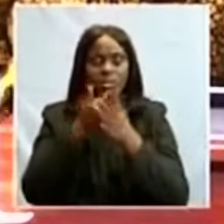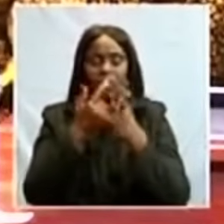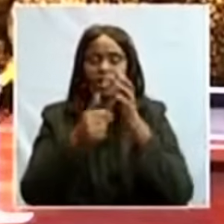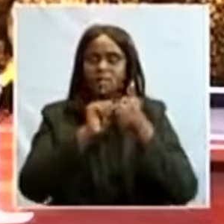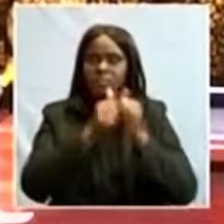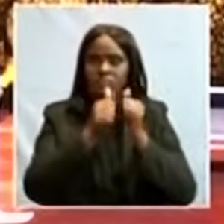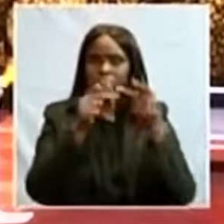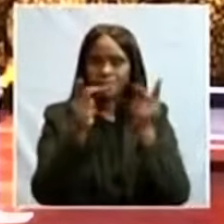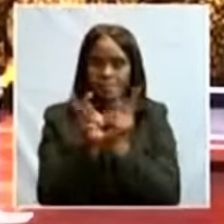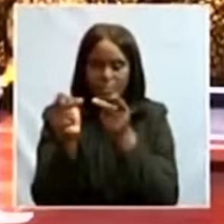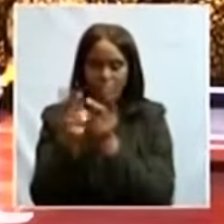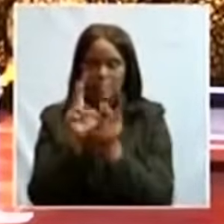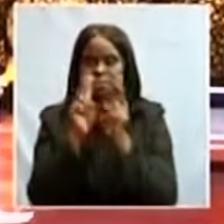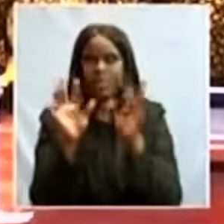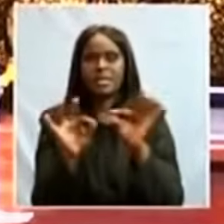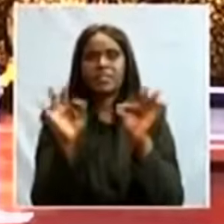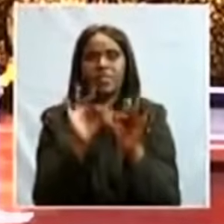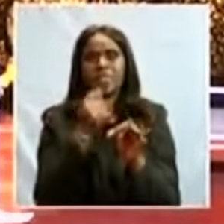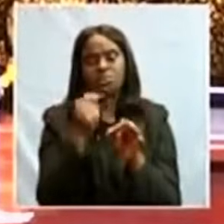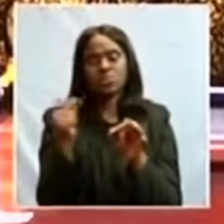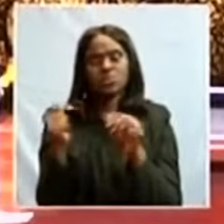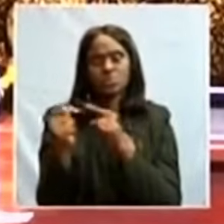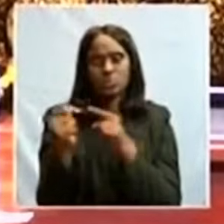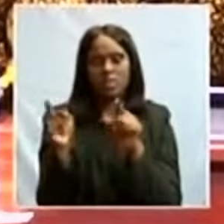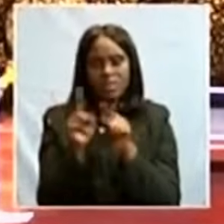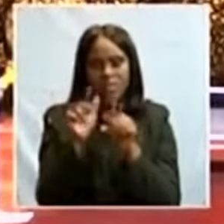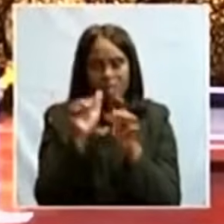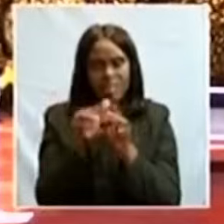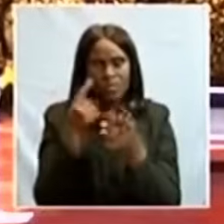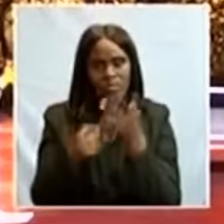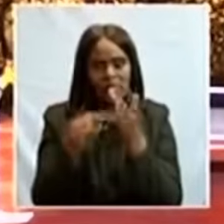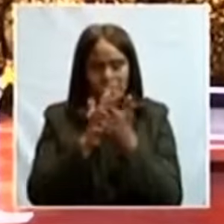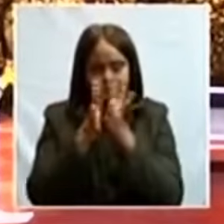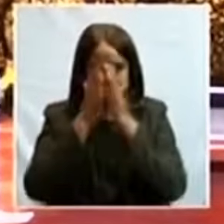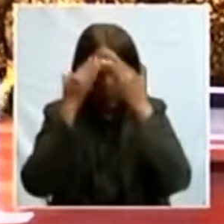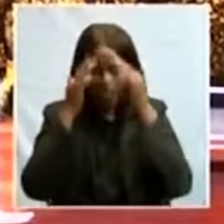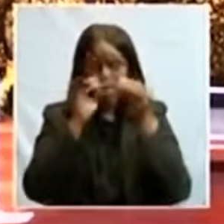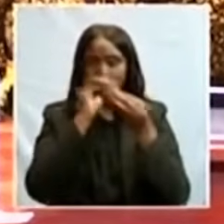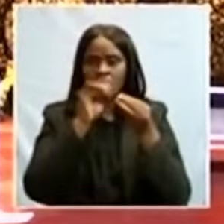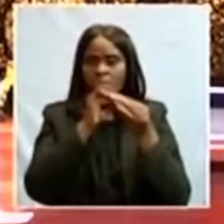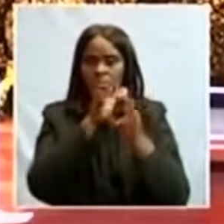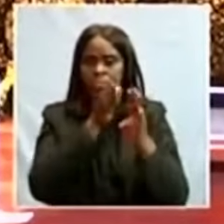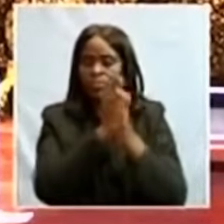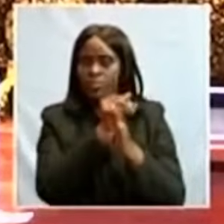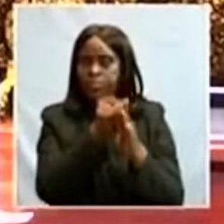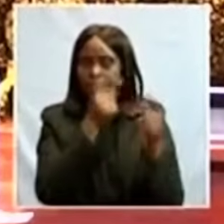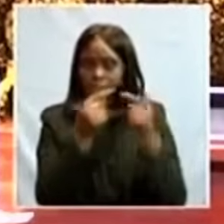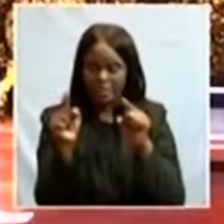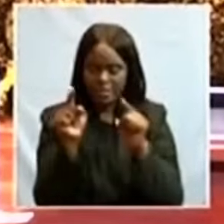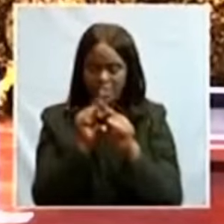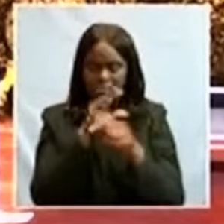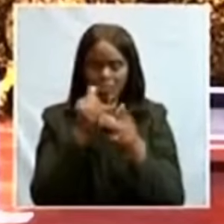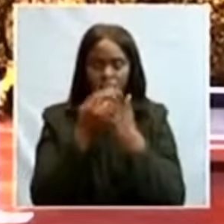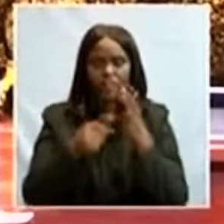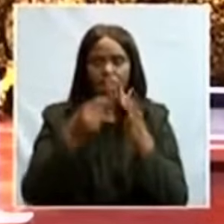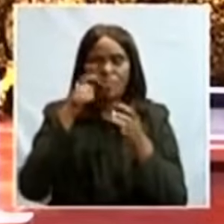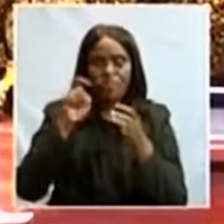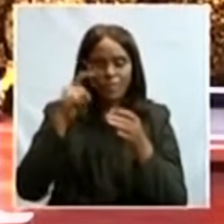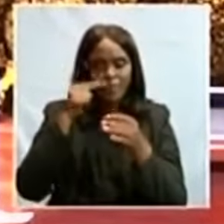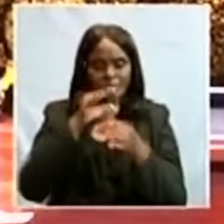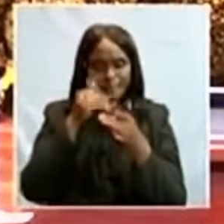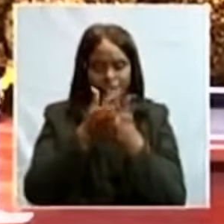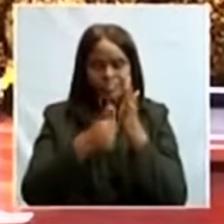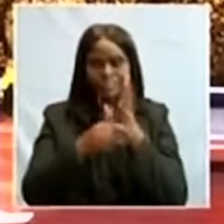facilities are a very important tool in realizing this aim and is a must for